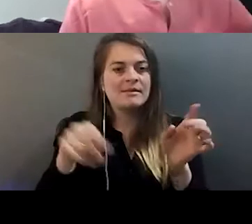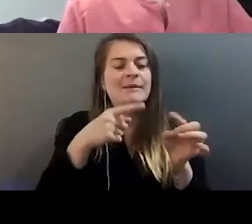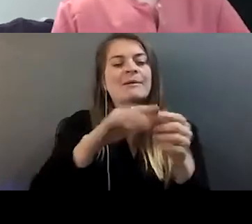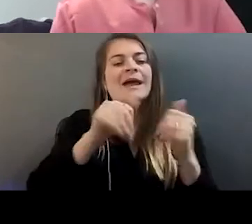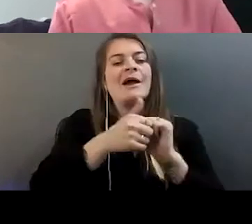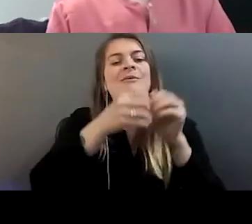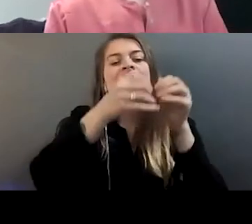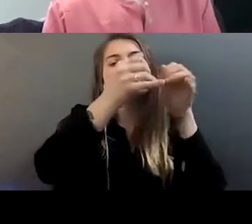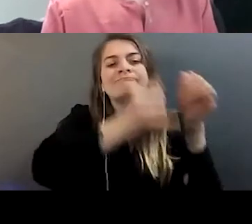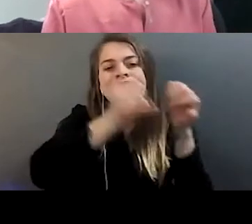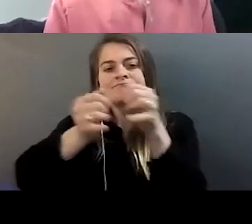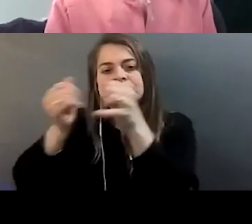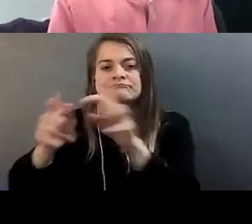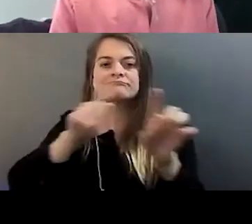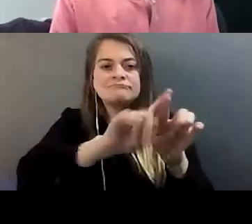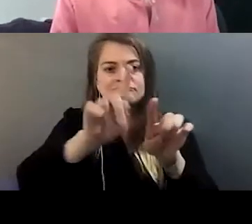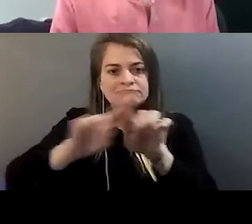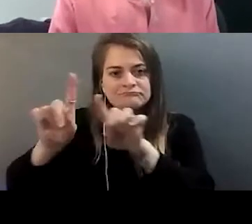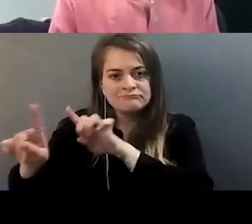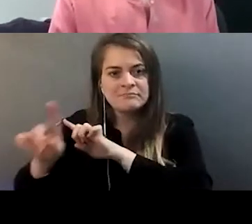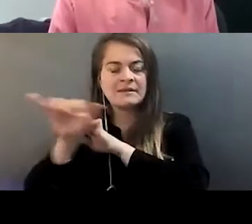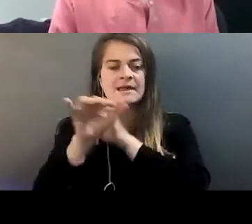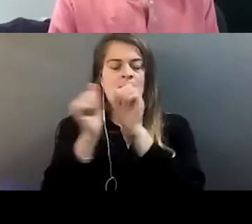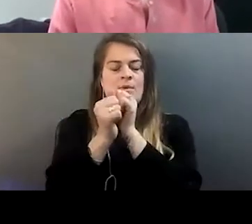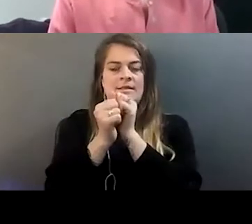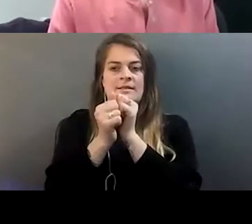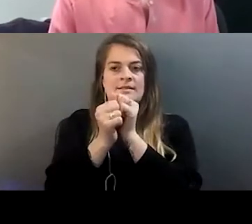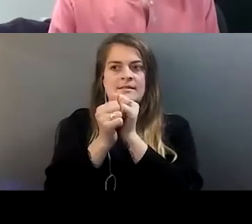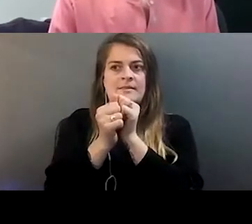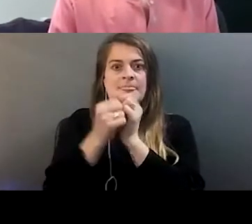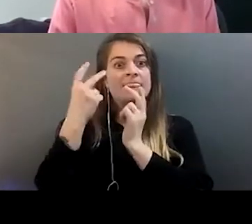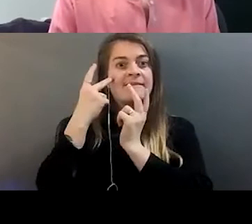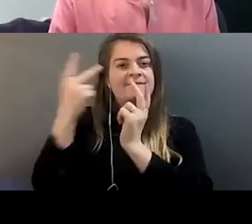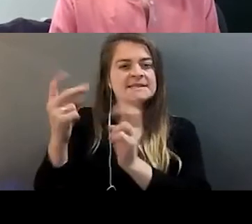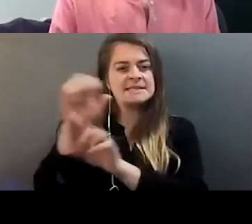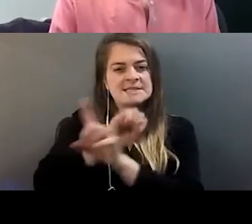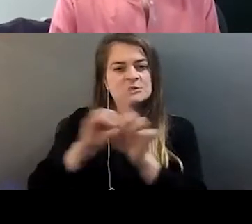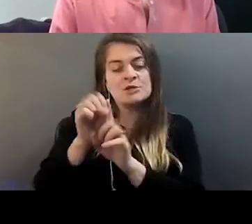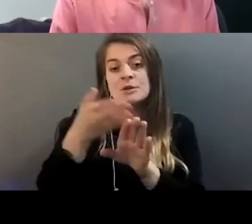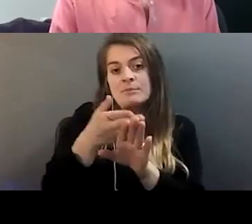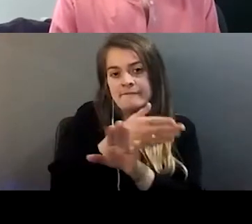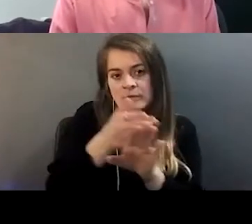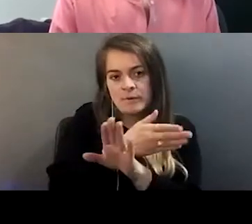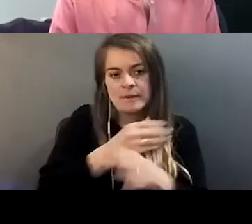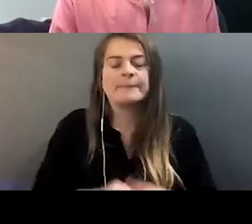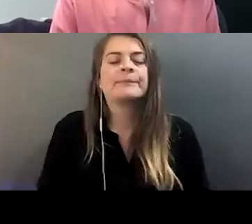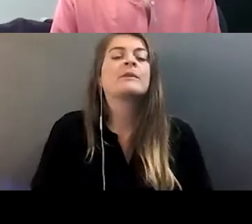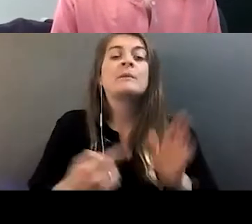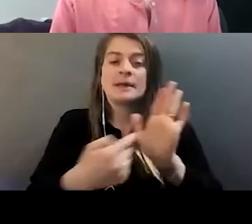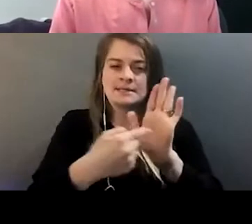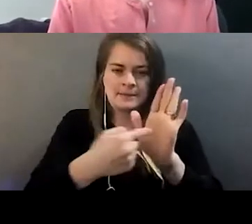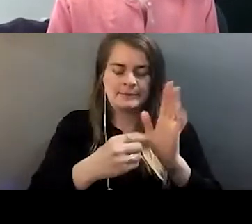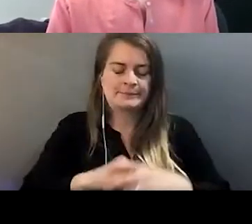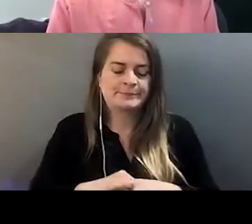of individuals, so too were the visit circumstances unique. So when you